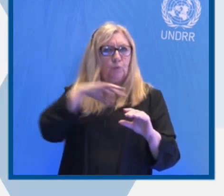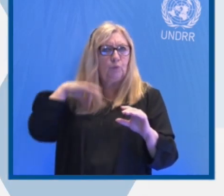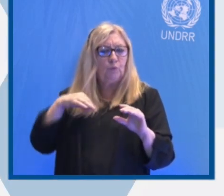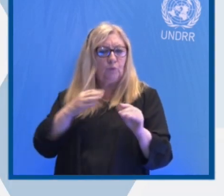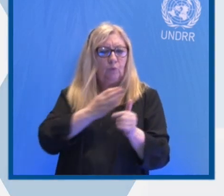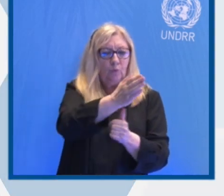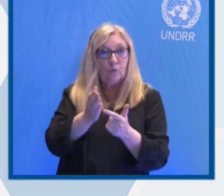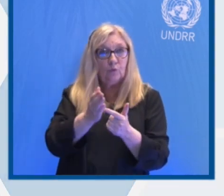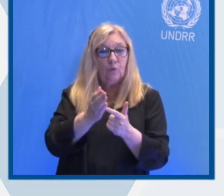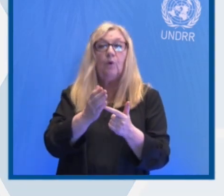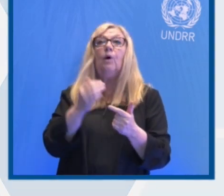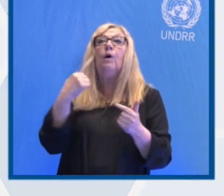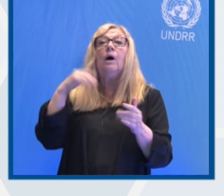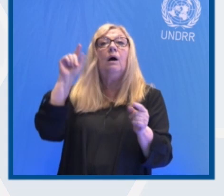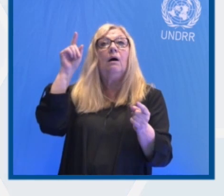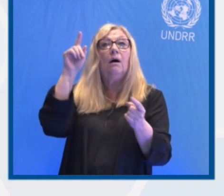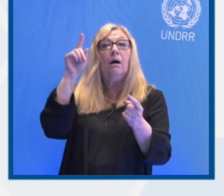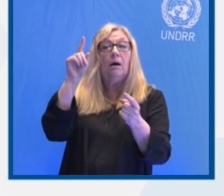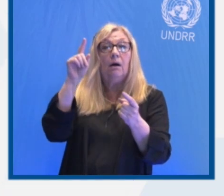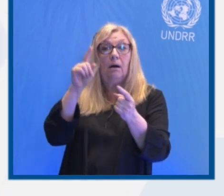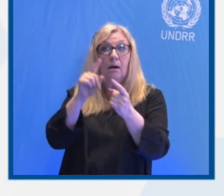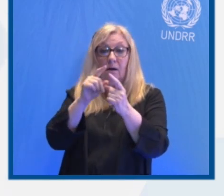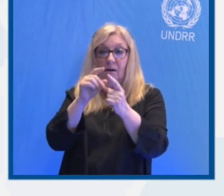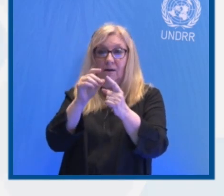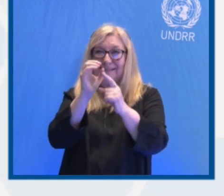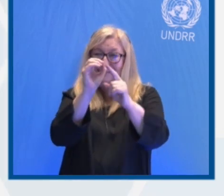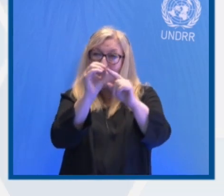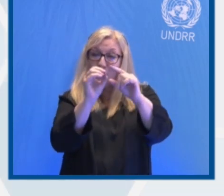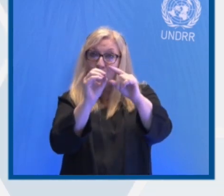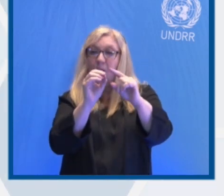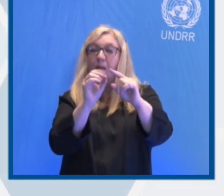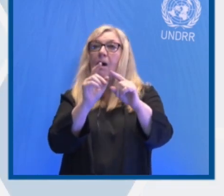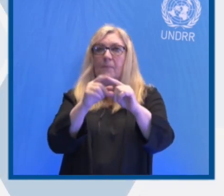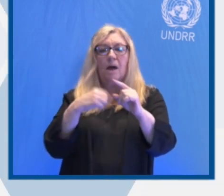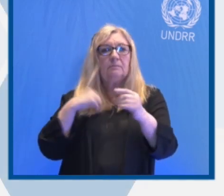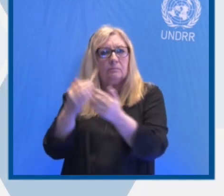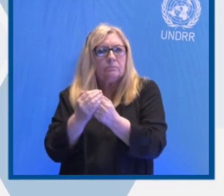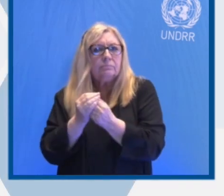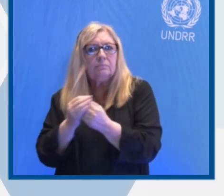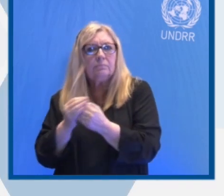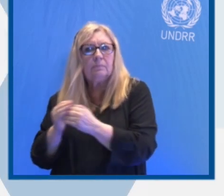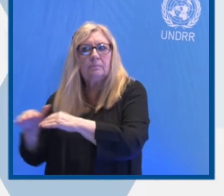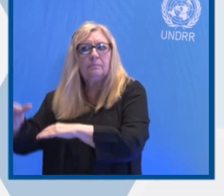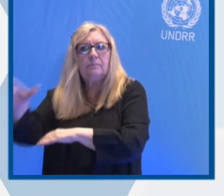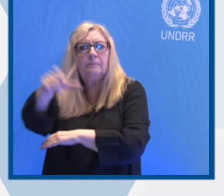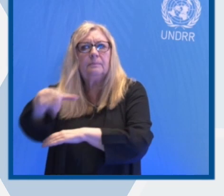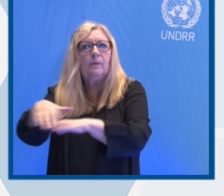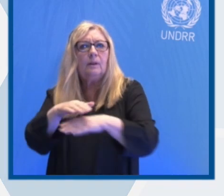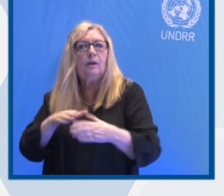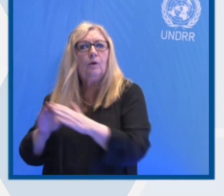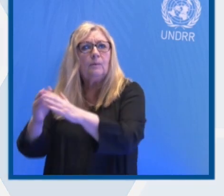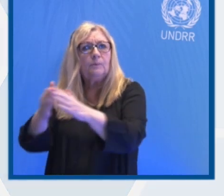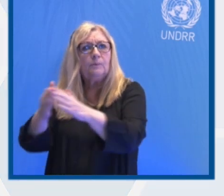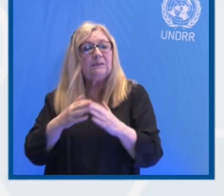also protect our communities at the same time? I think we need some sort of framework for this that will allow us to measure